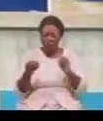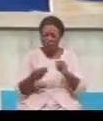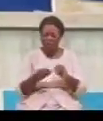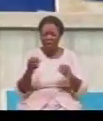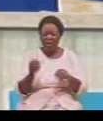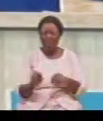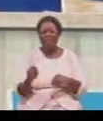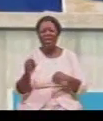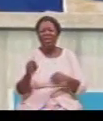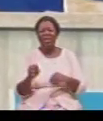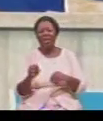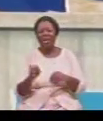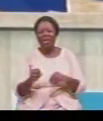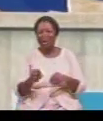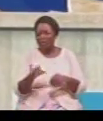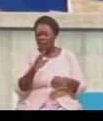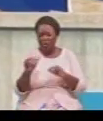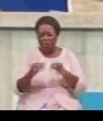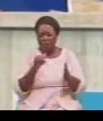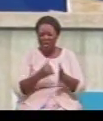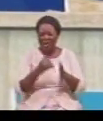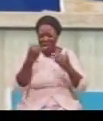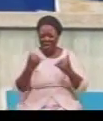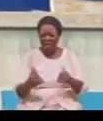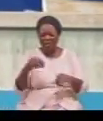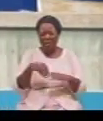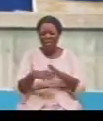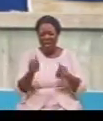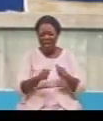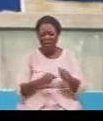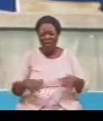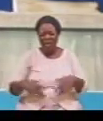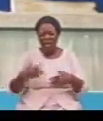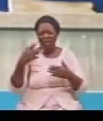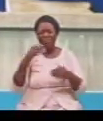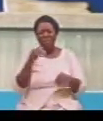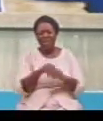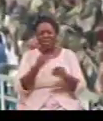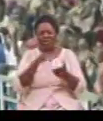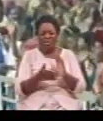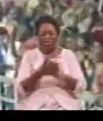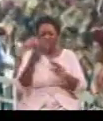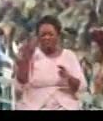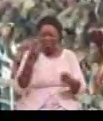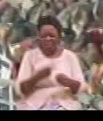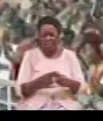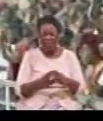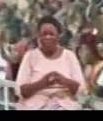number, effect it now in every life in Jesus' name.